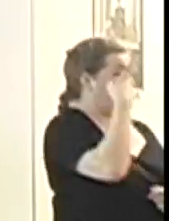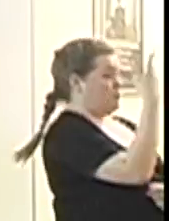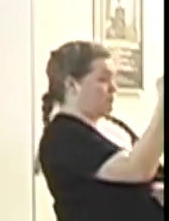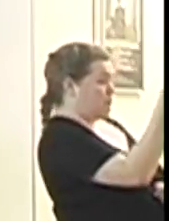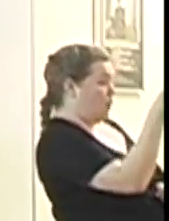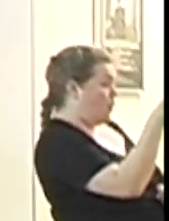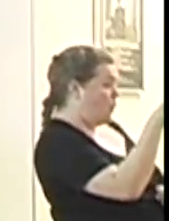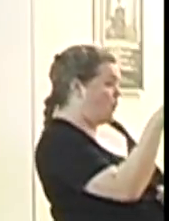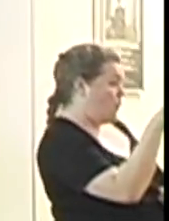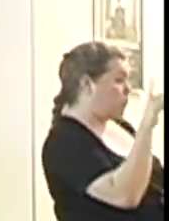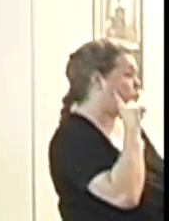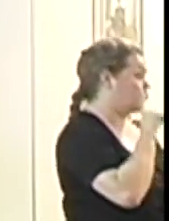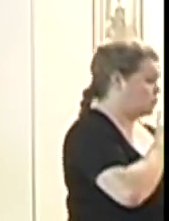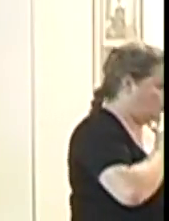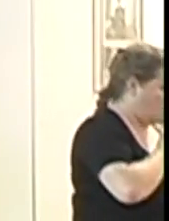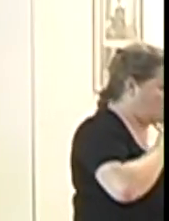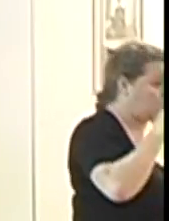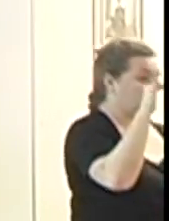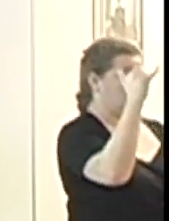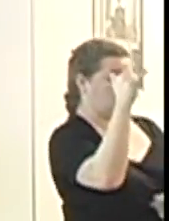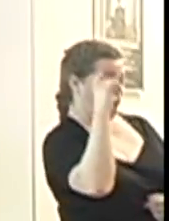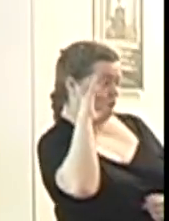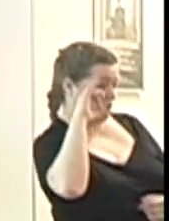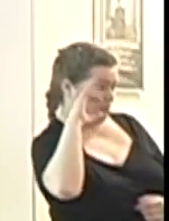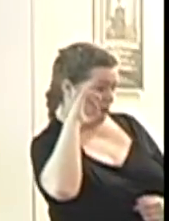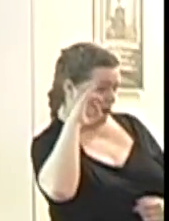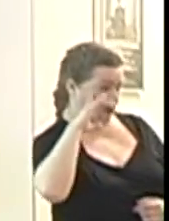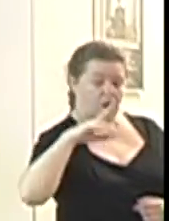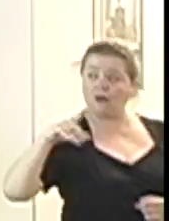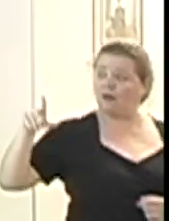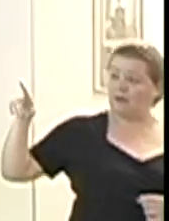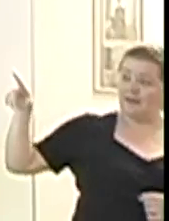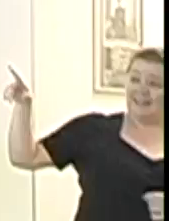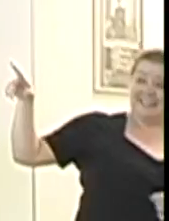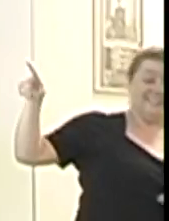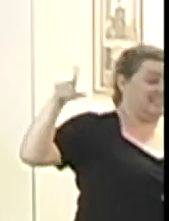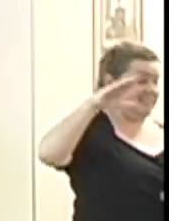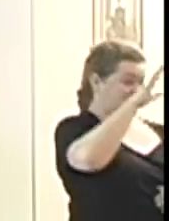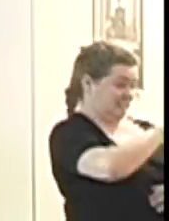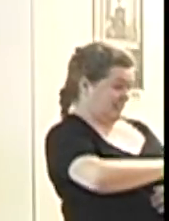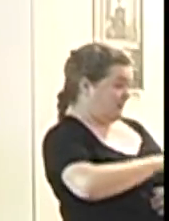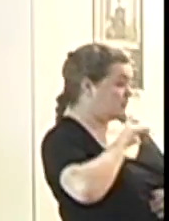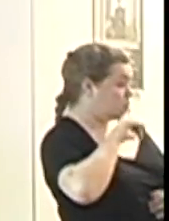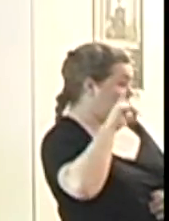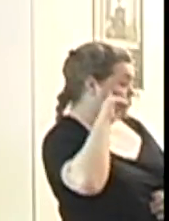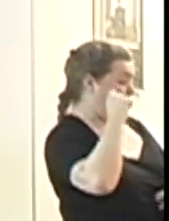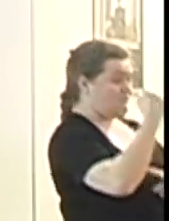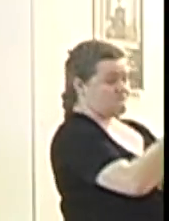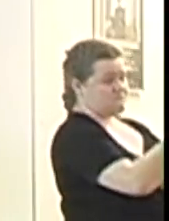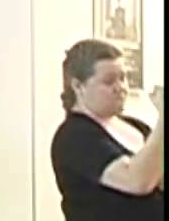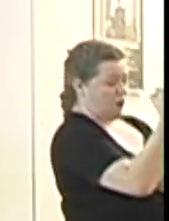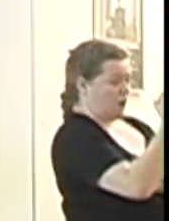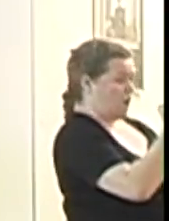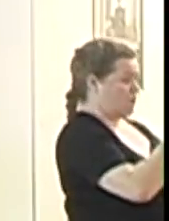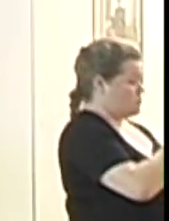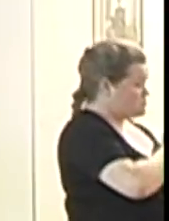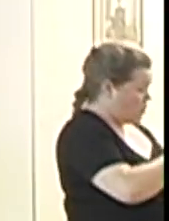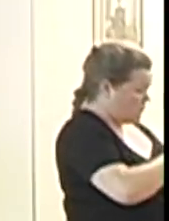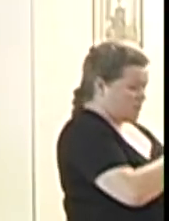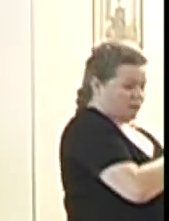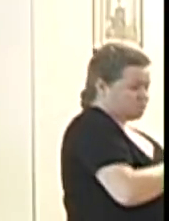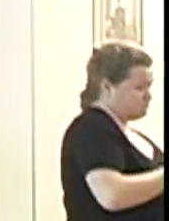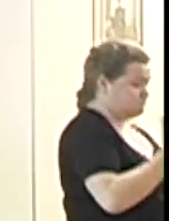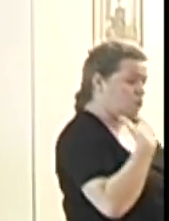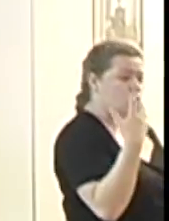for deaf children, it happened that the most prevalent gesture type had a single cycle.